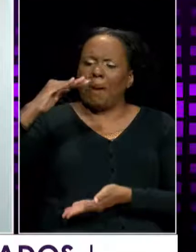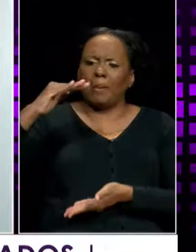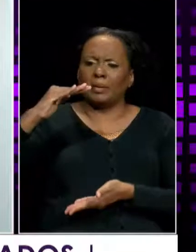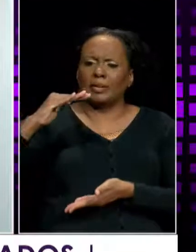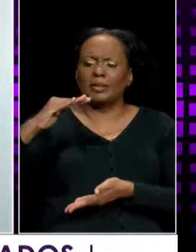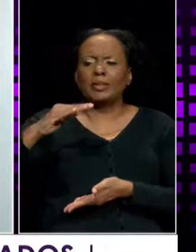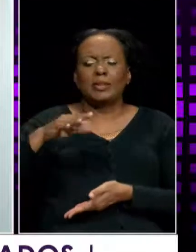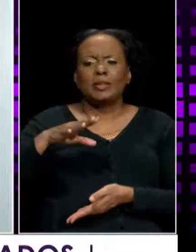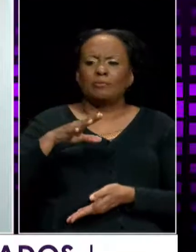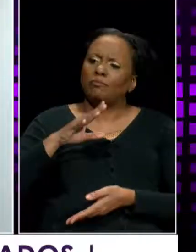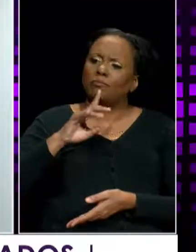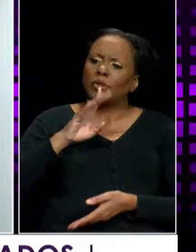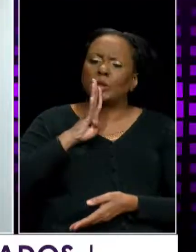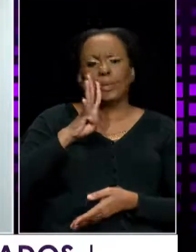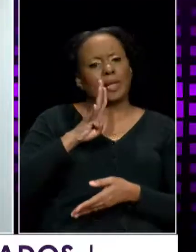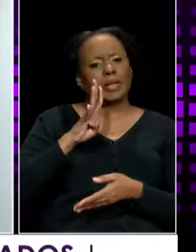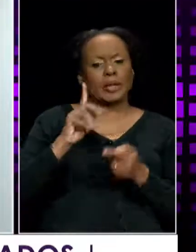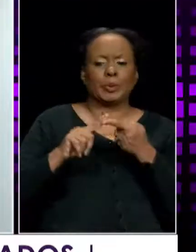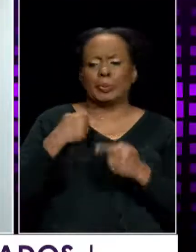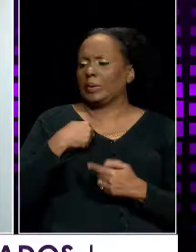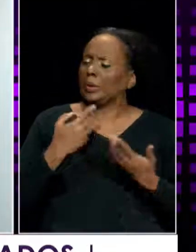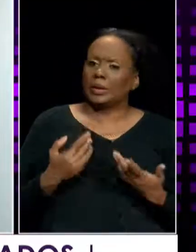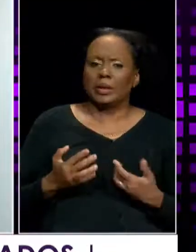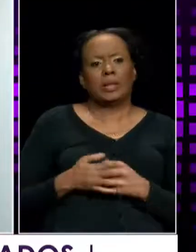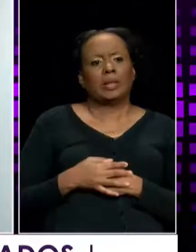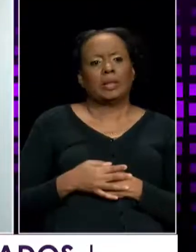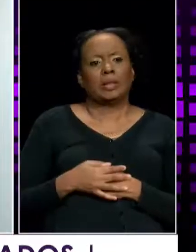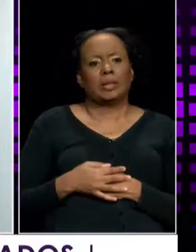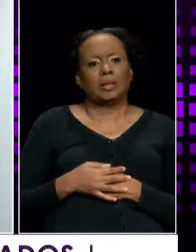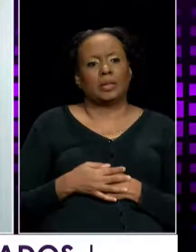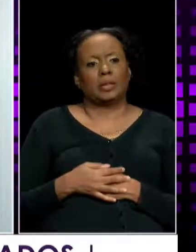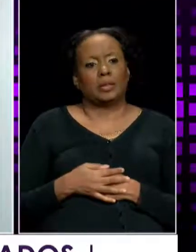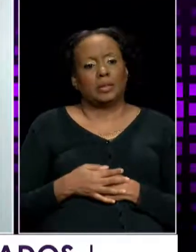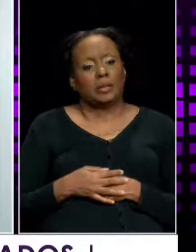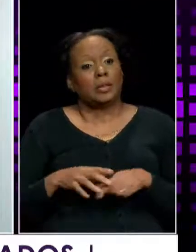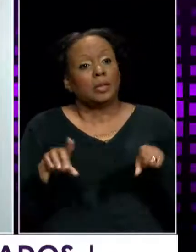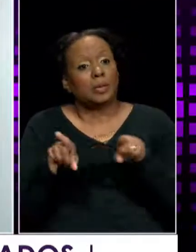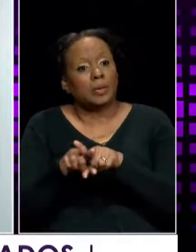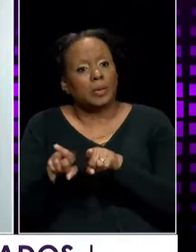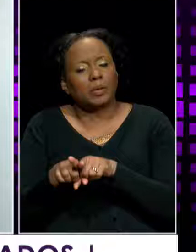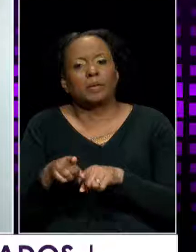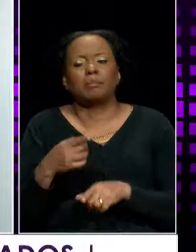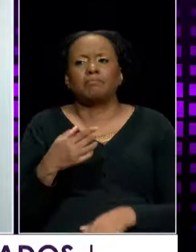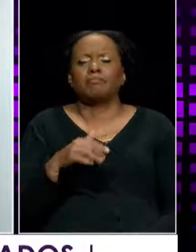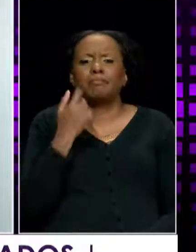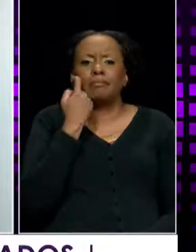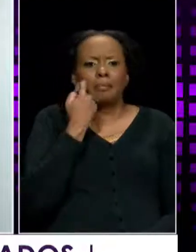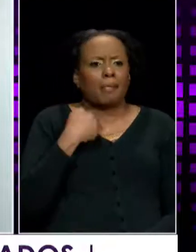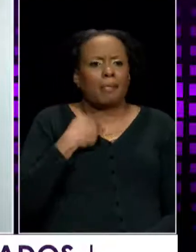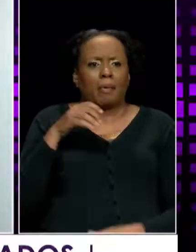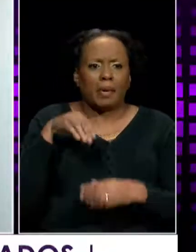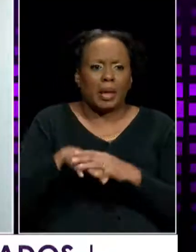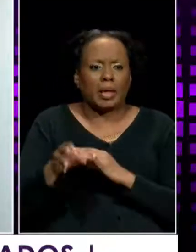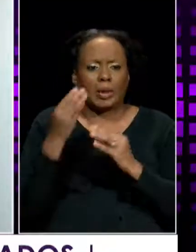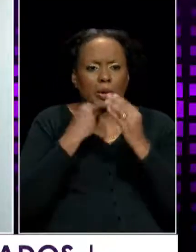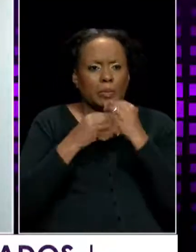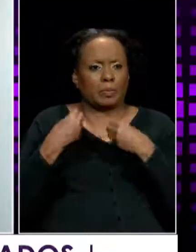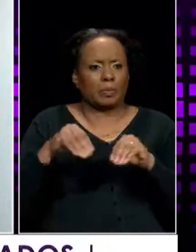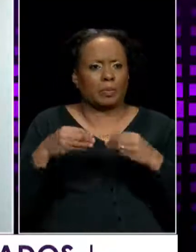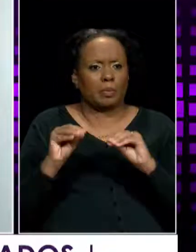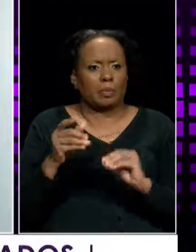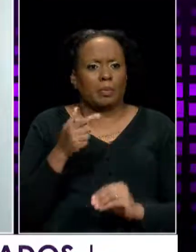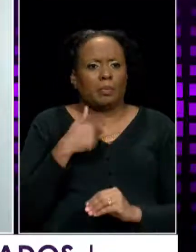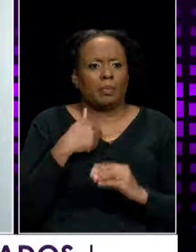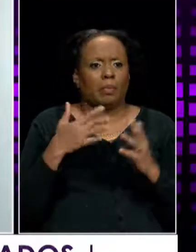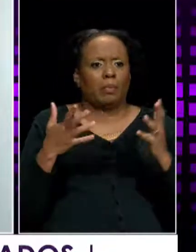at is the prices on these healthy options. I think I went into the market the other day and I really wanted this